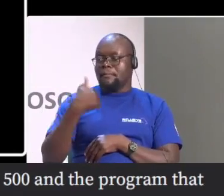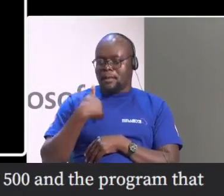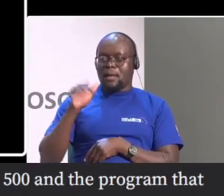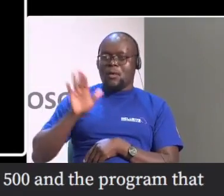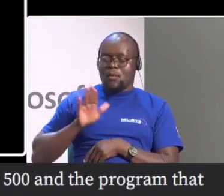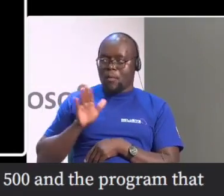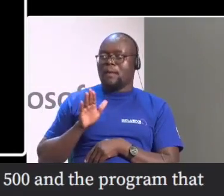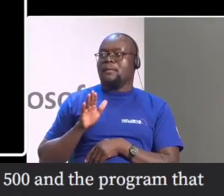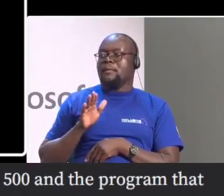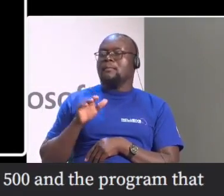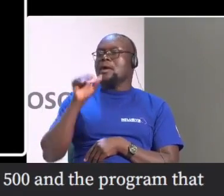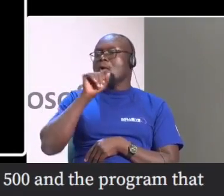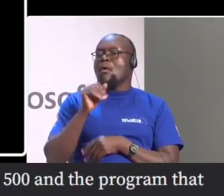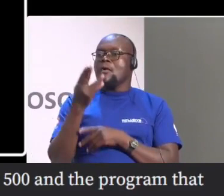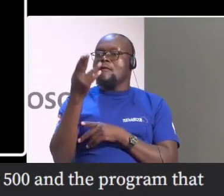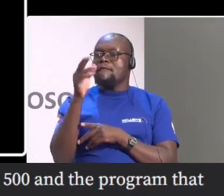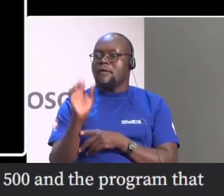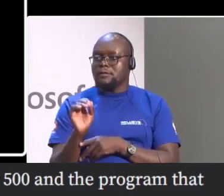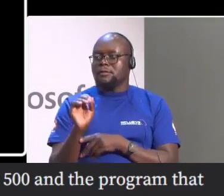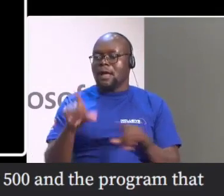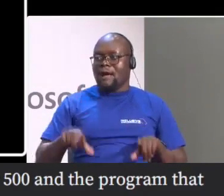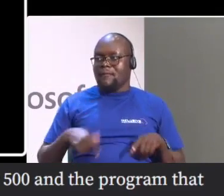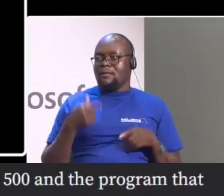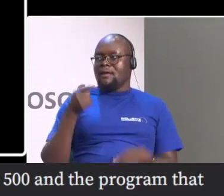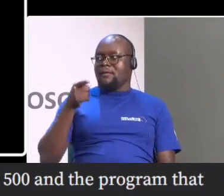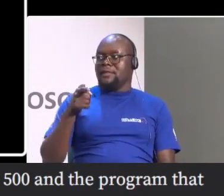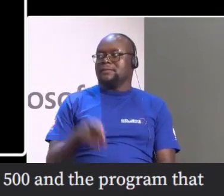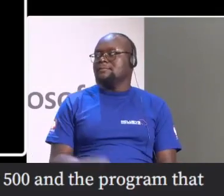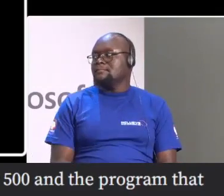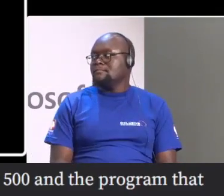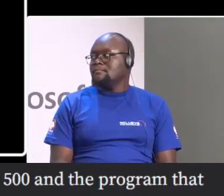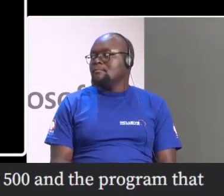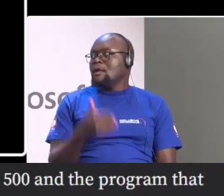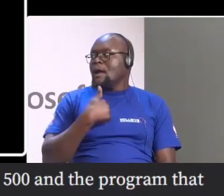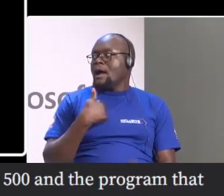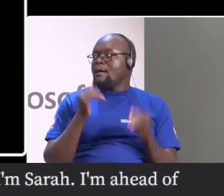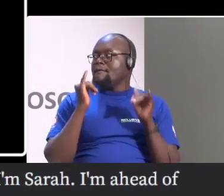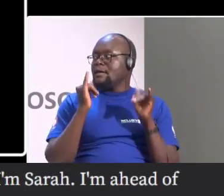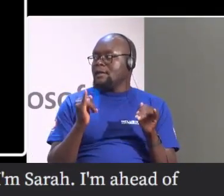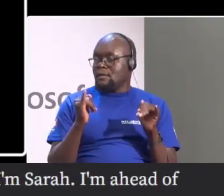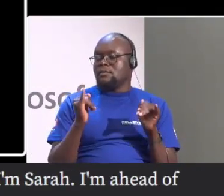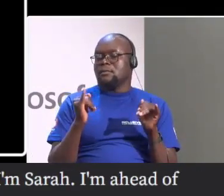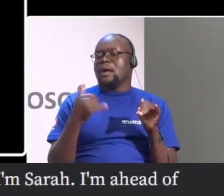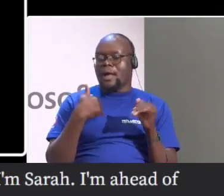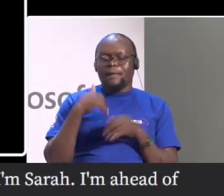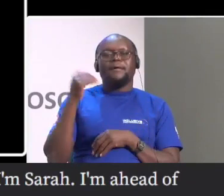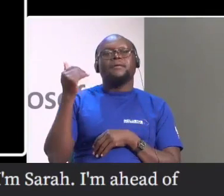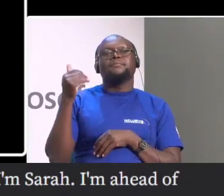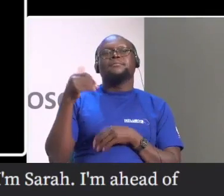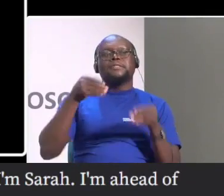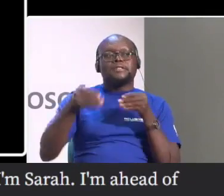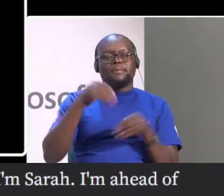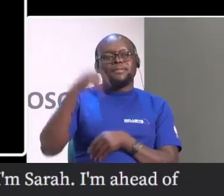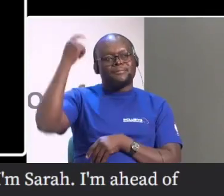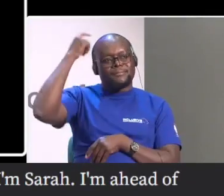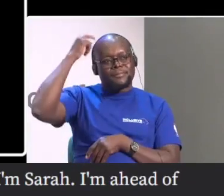in her 40s, hard to believe, I know. I have a neurological condition, so it